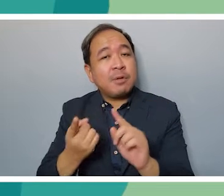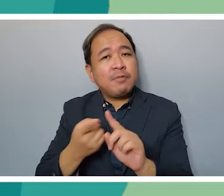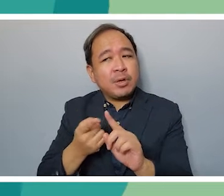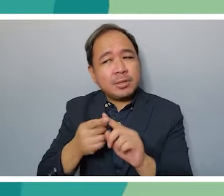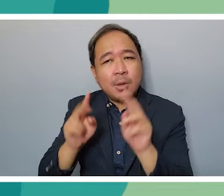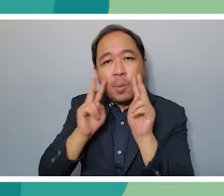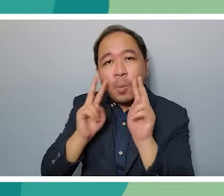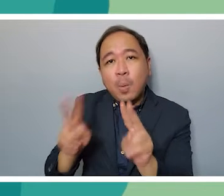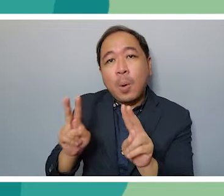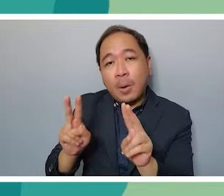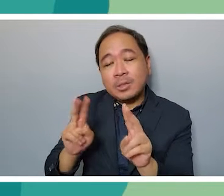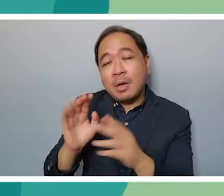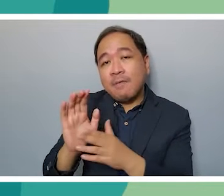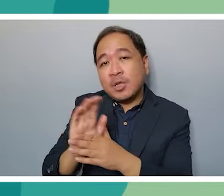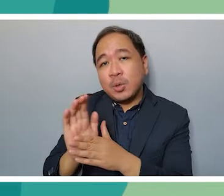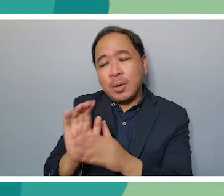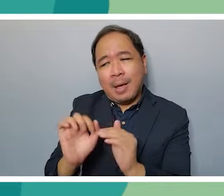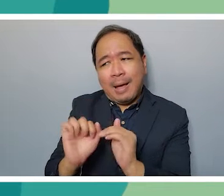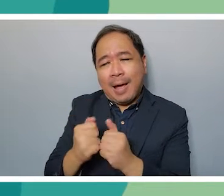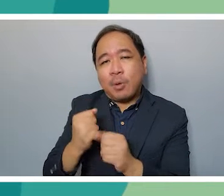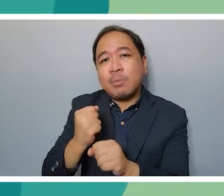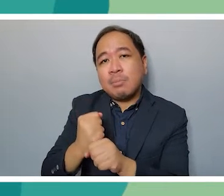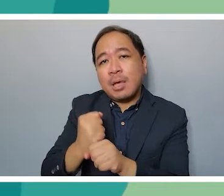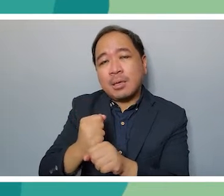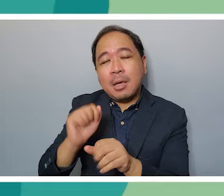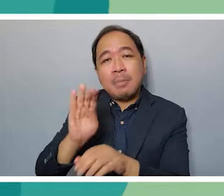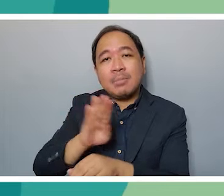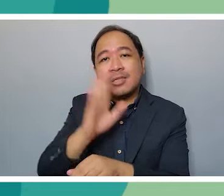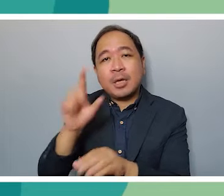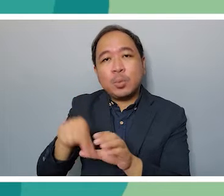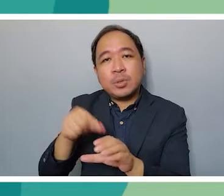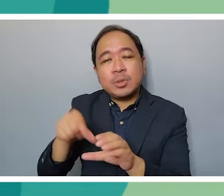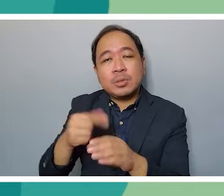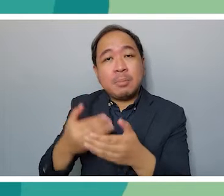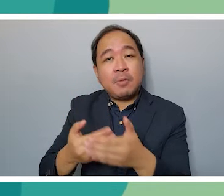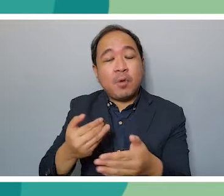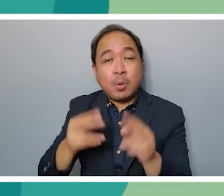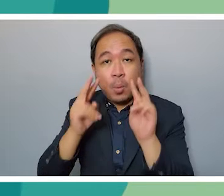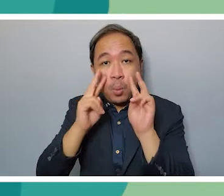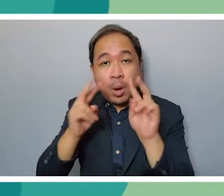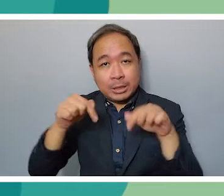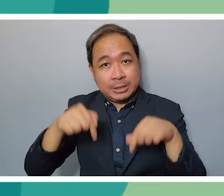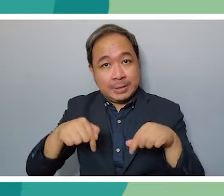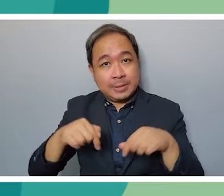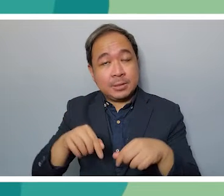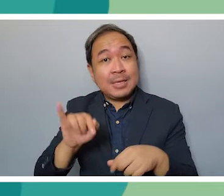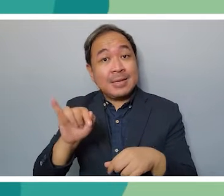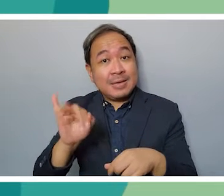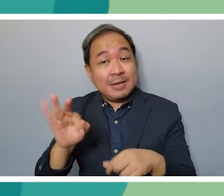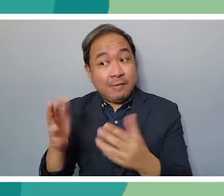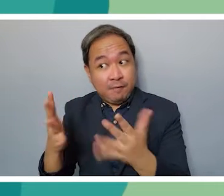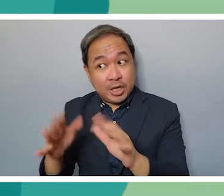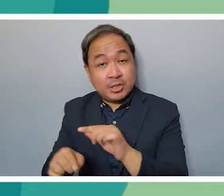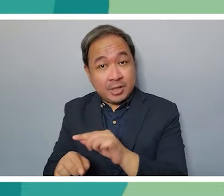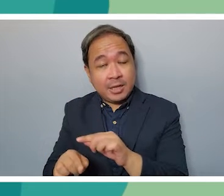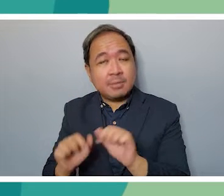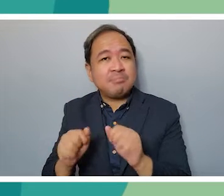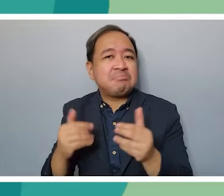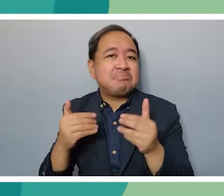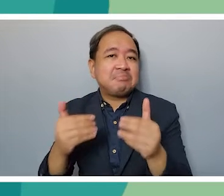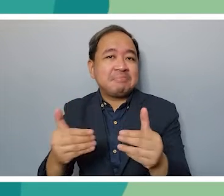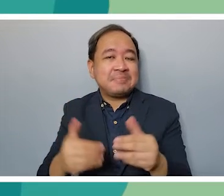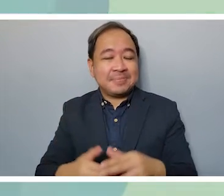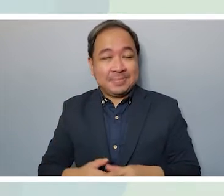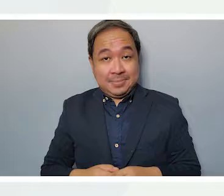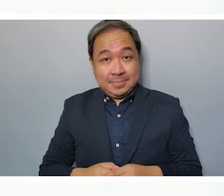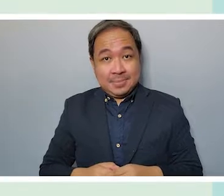see our video on how to create BigSky quizzes first before watching this one. If you've seen it already, then